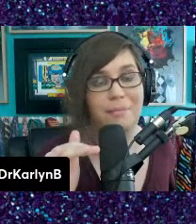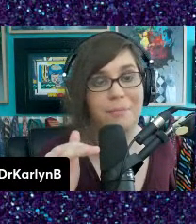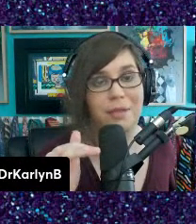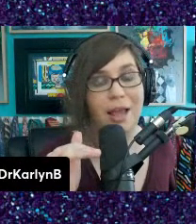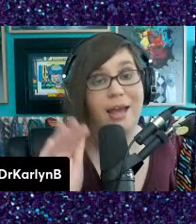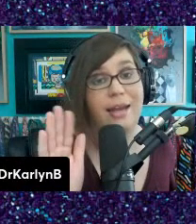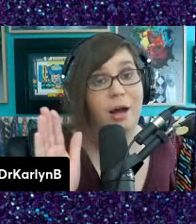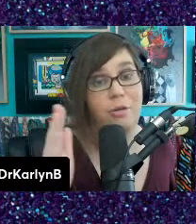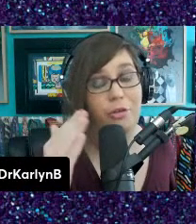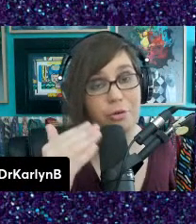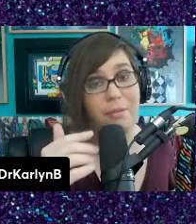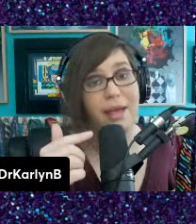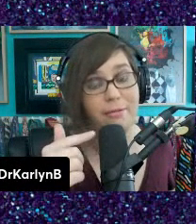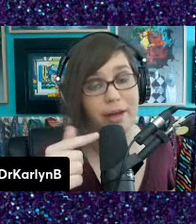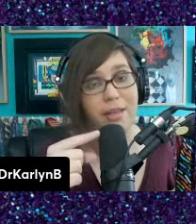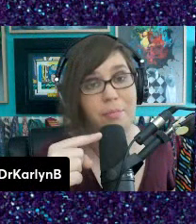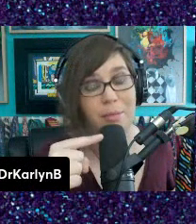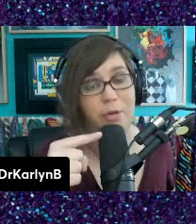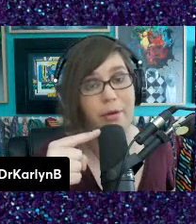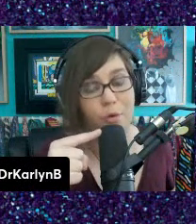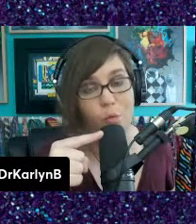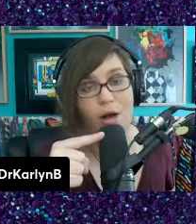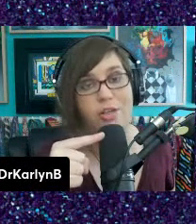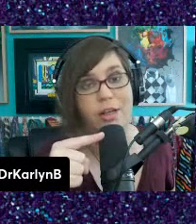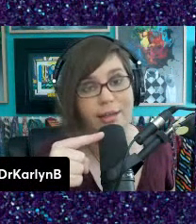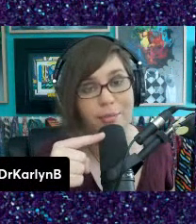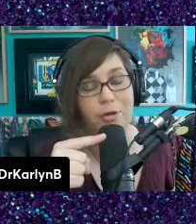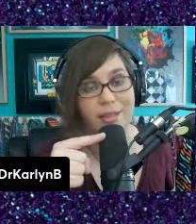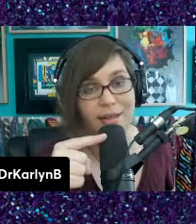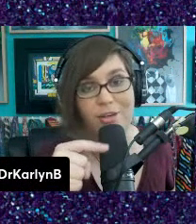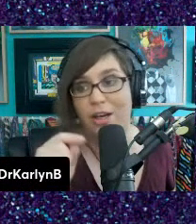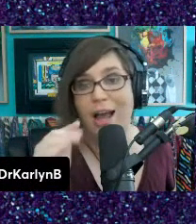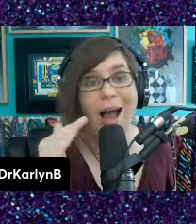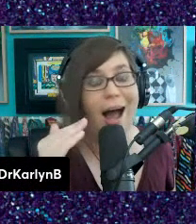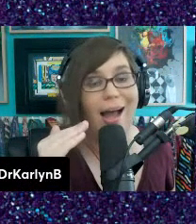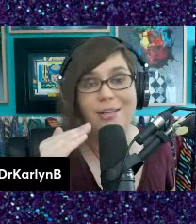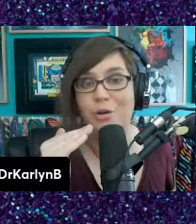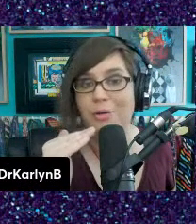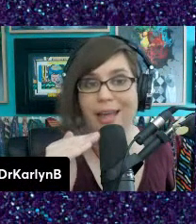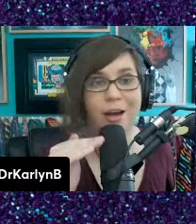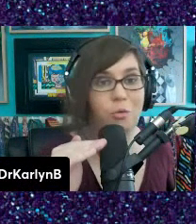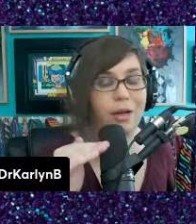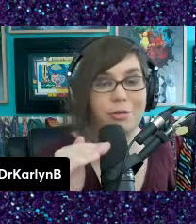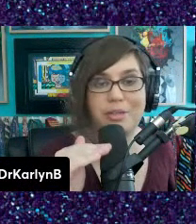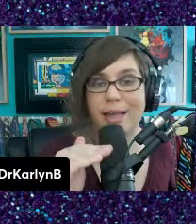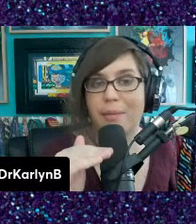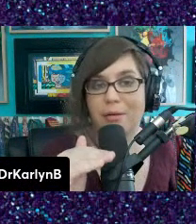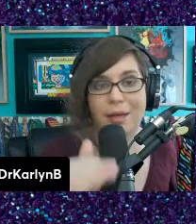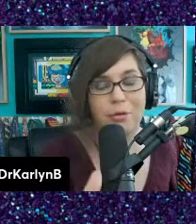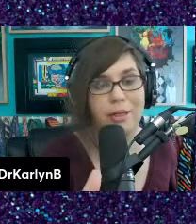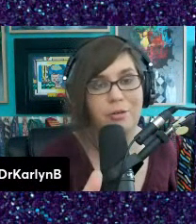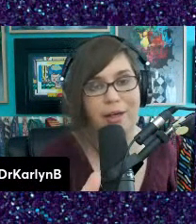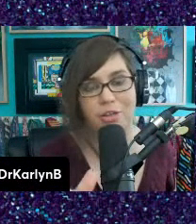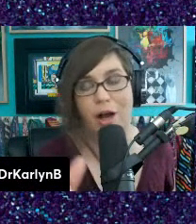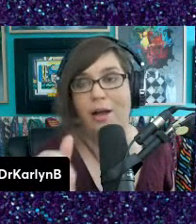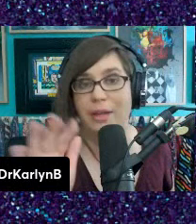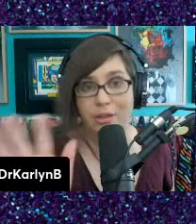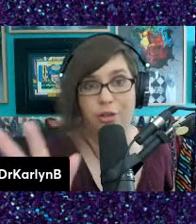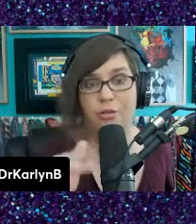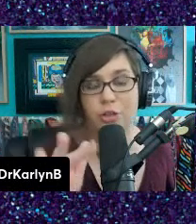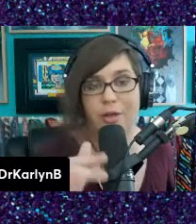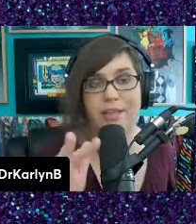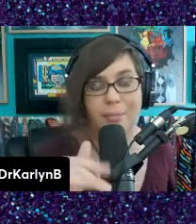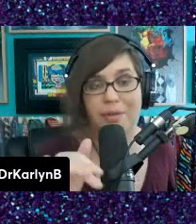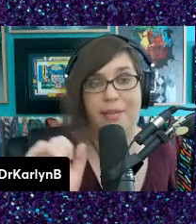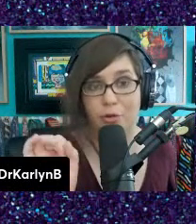need. Now, you can make fun of the people that were watching in the presentation. I don't care what you say about Kimberly Crenshaw unless